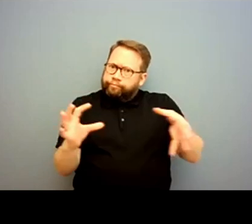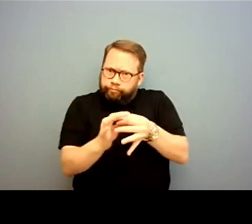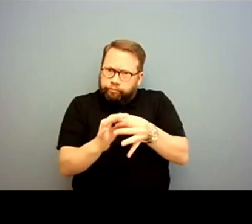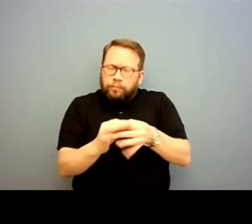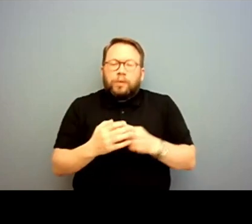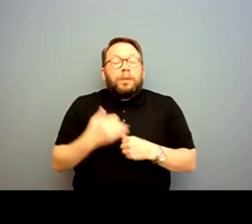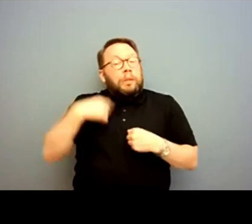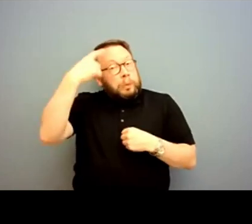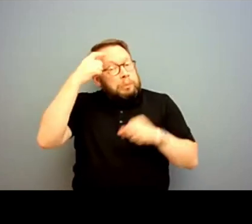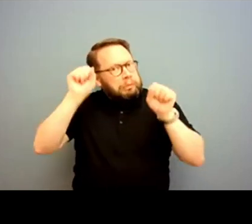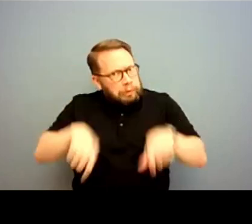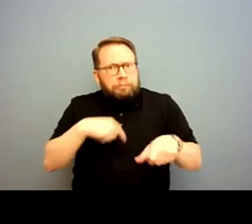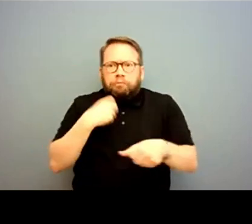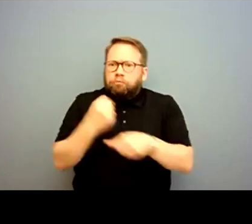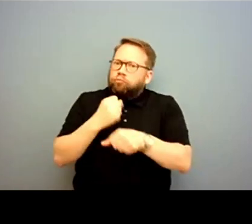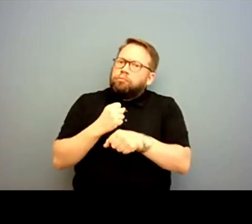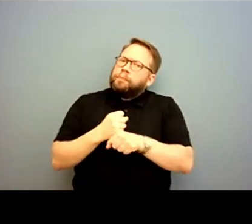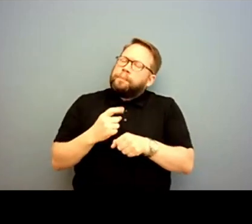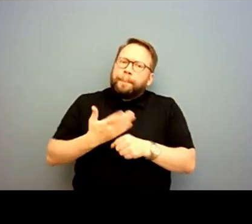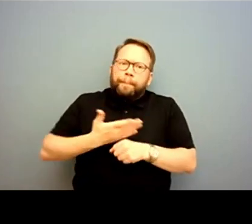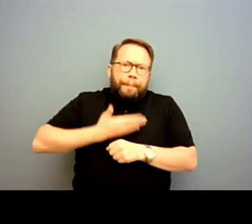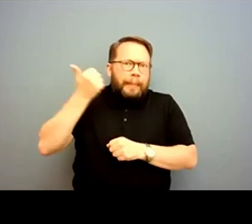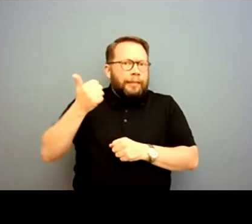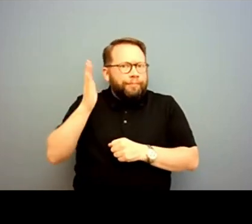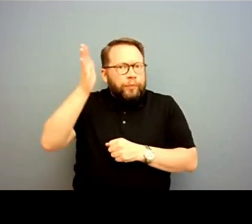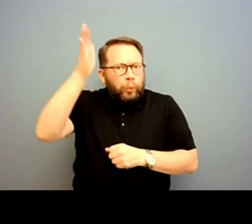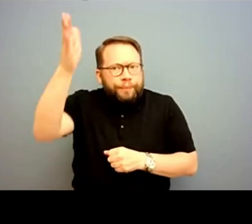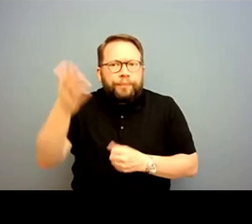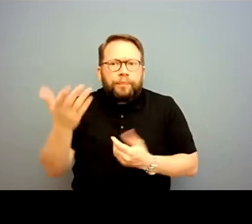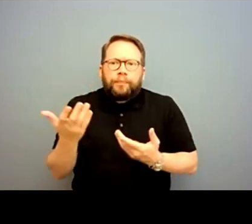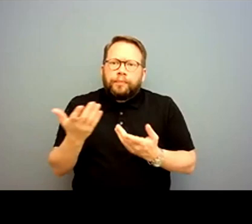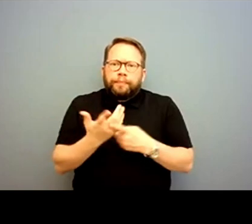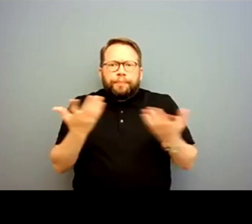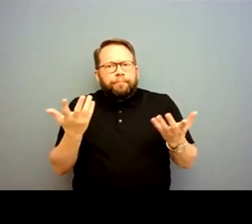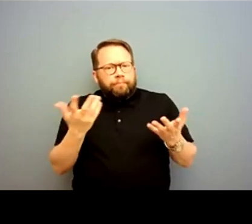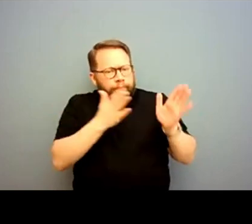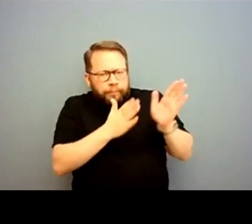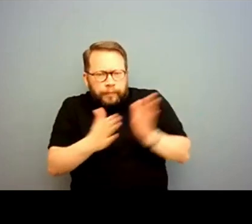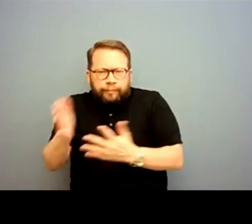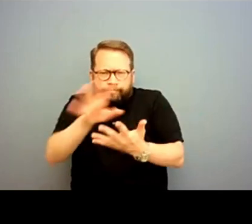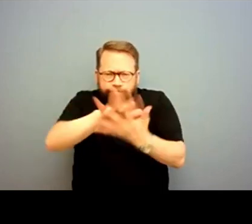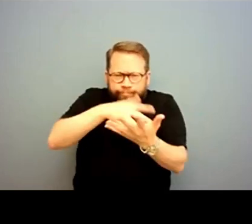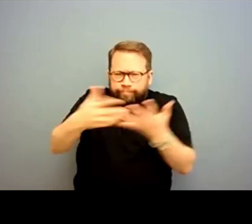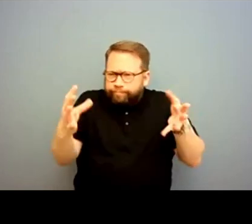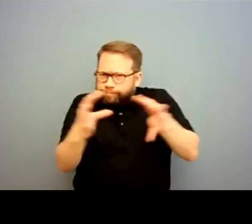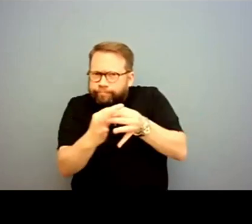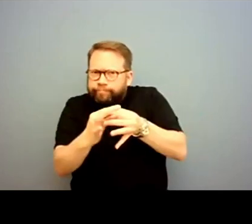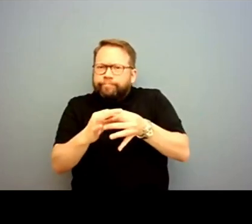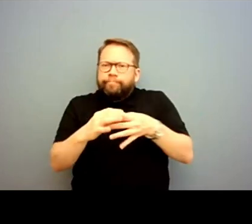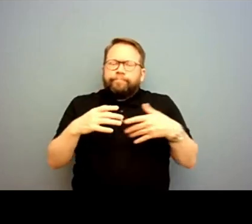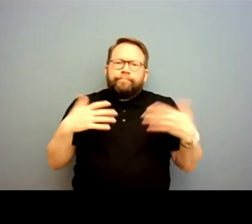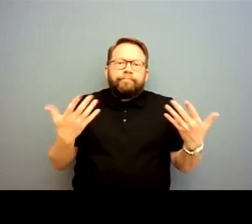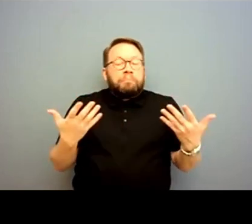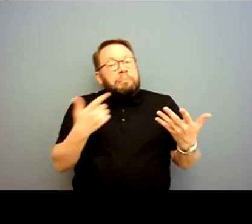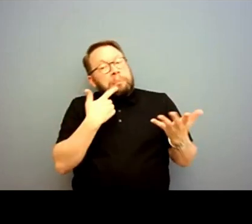society organizations such as Sami Sosta and Tiliog can be part of the solution